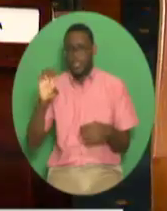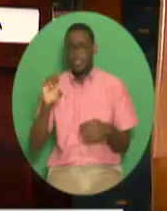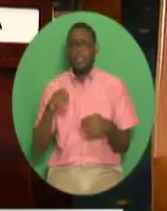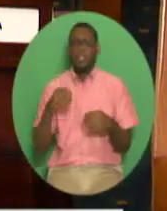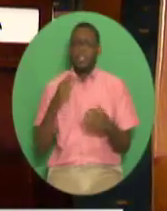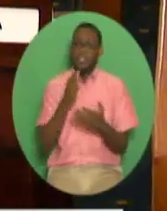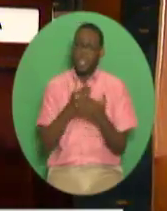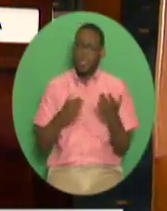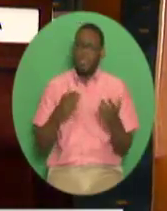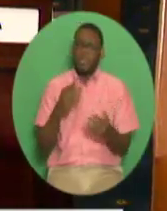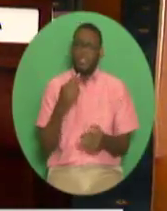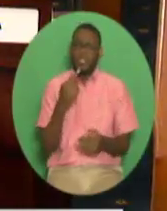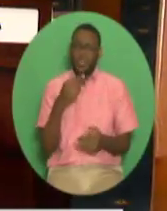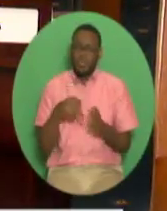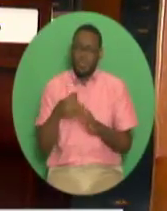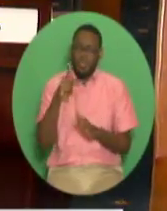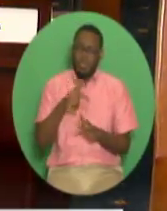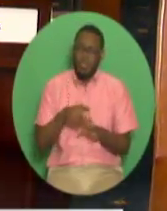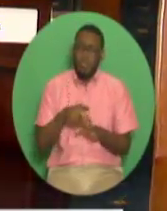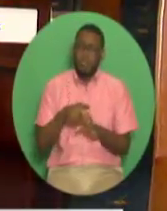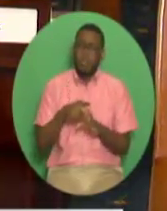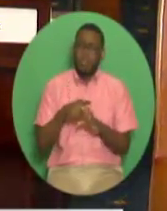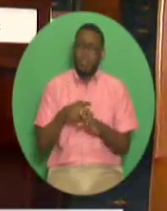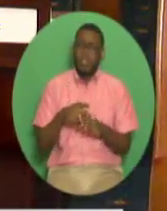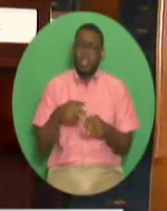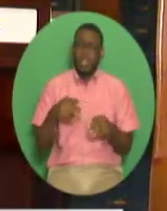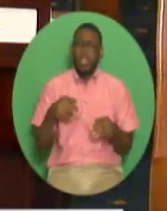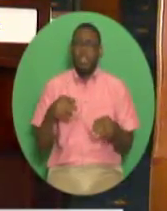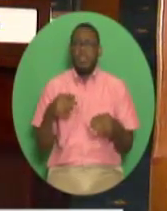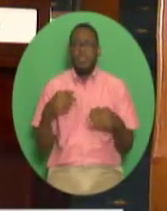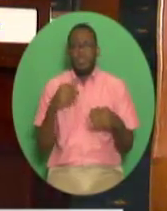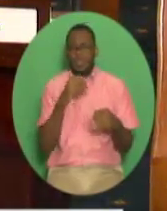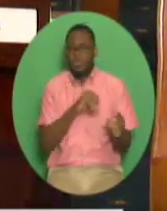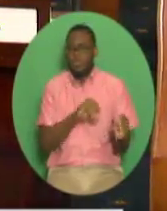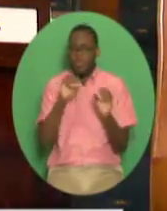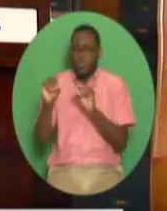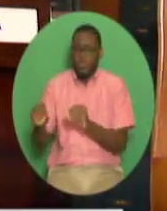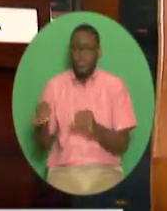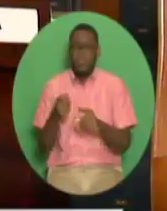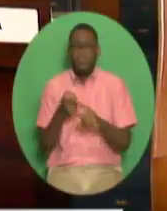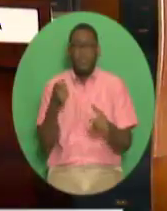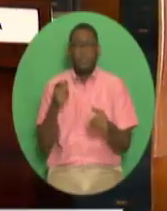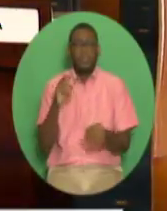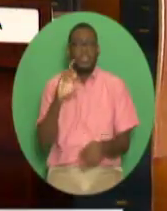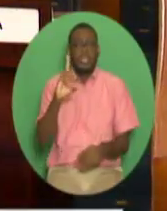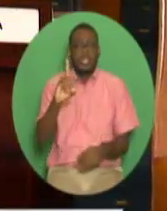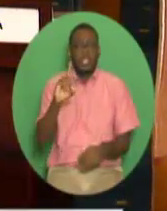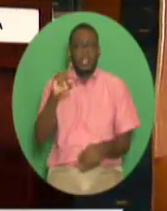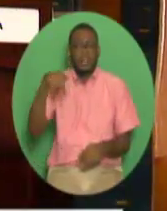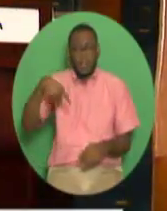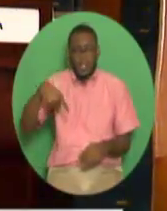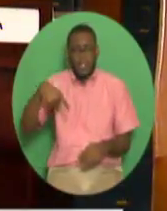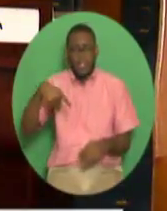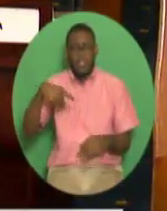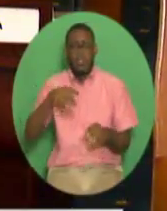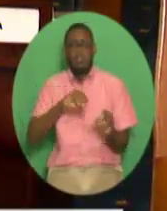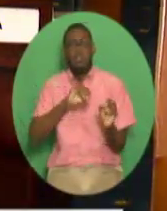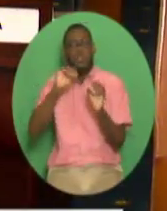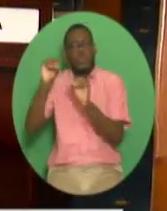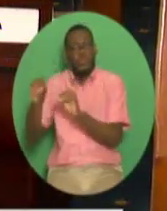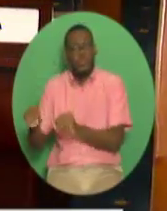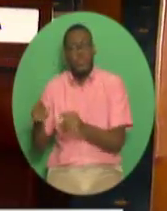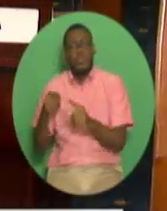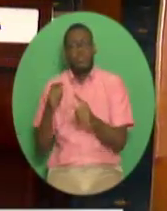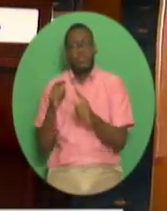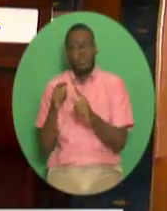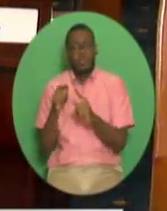projects, and what we've been attempting to do is move them from the DP onto the recurrent because of the length of time that they have been